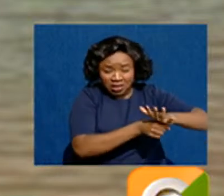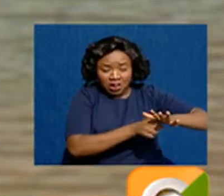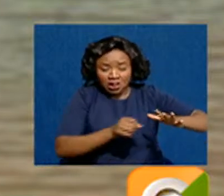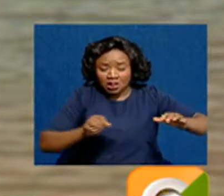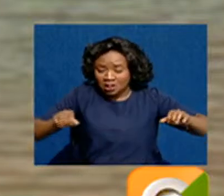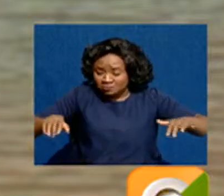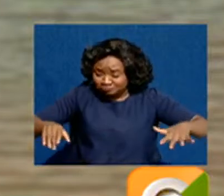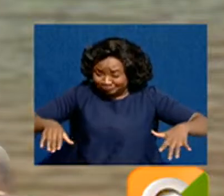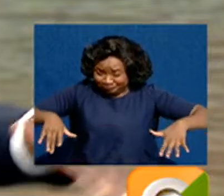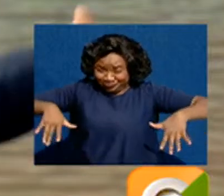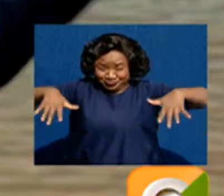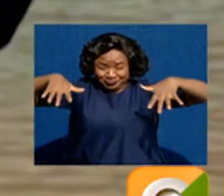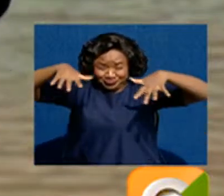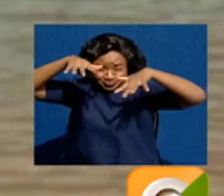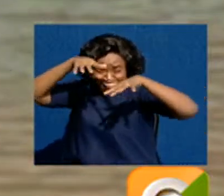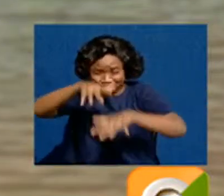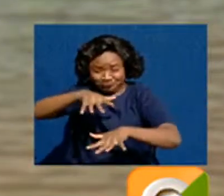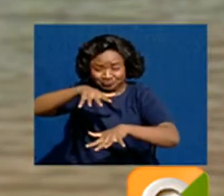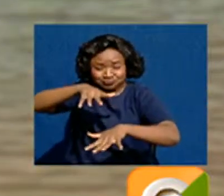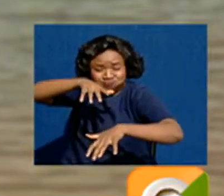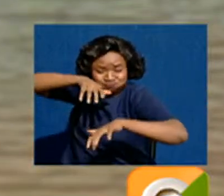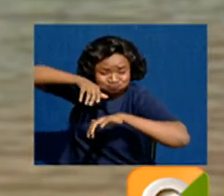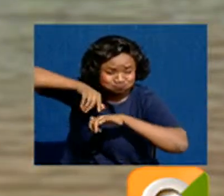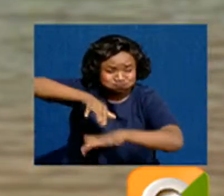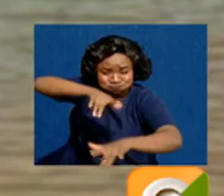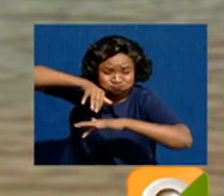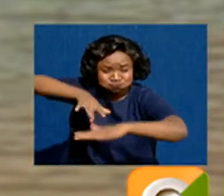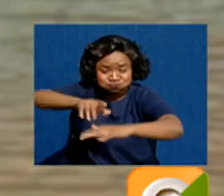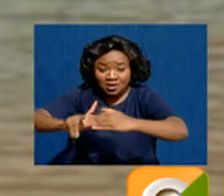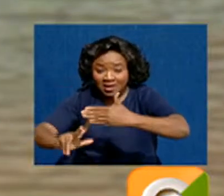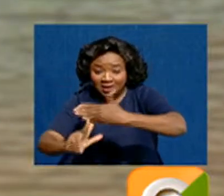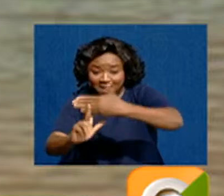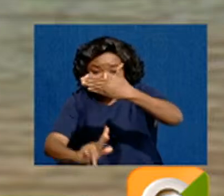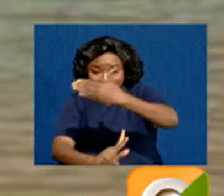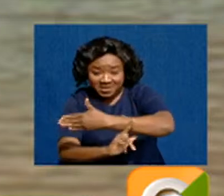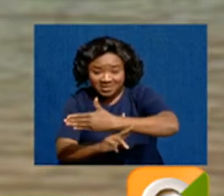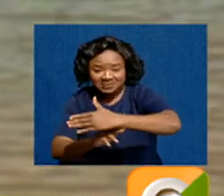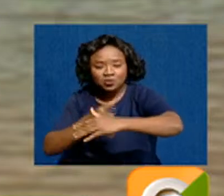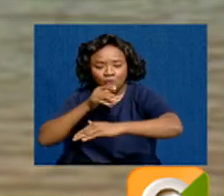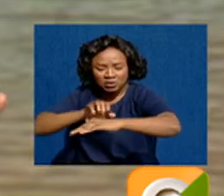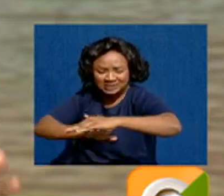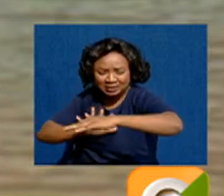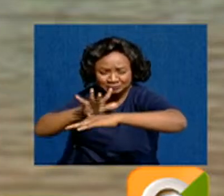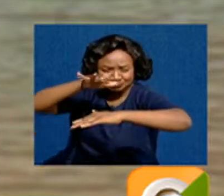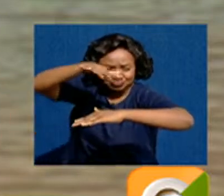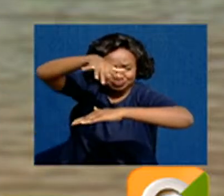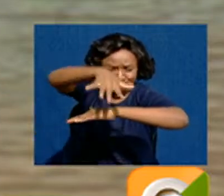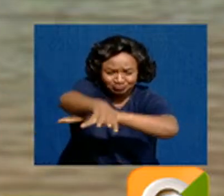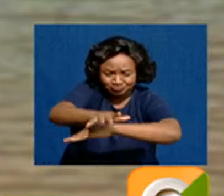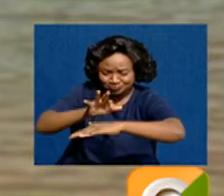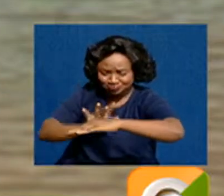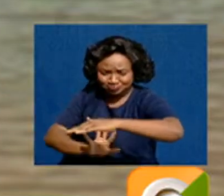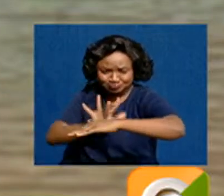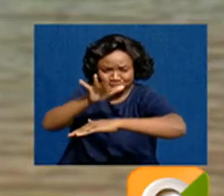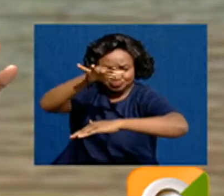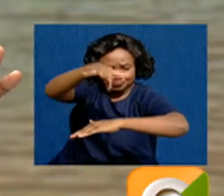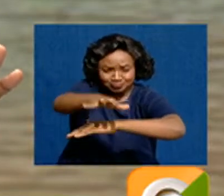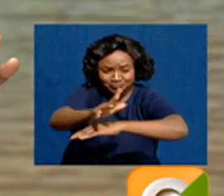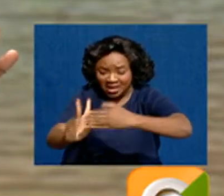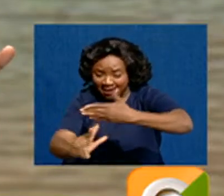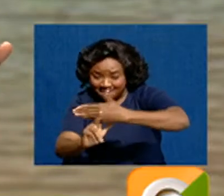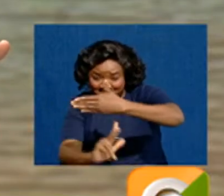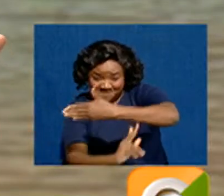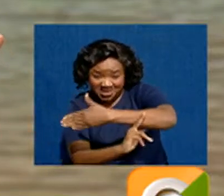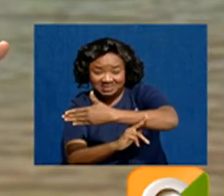that flows there would have to flow above the bridge and above the road. That is not to say the road will not be constructed.